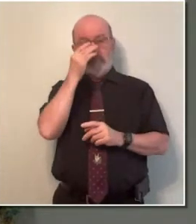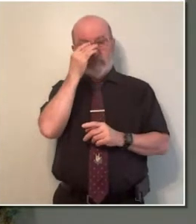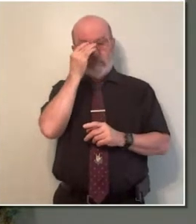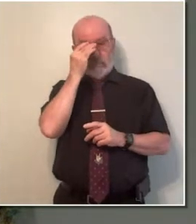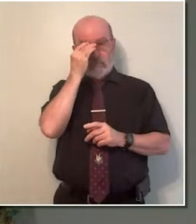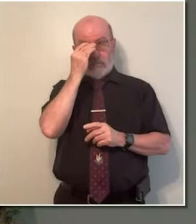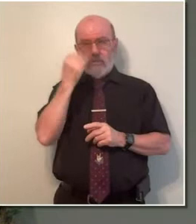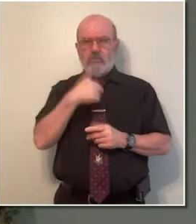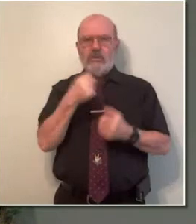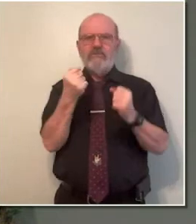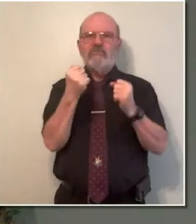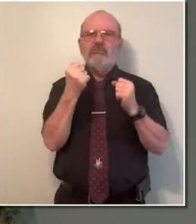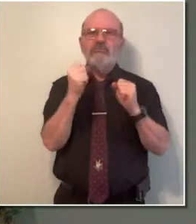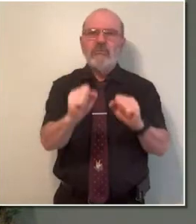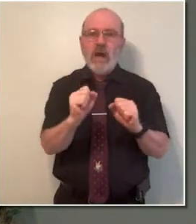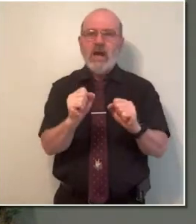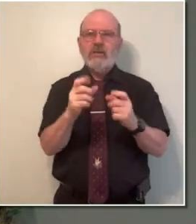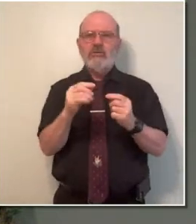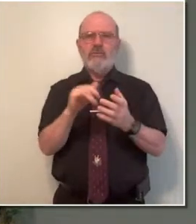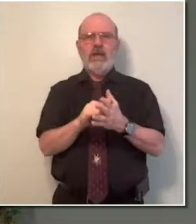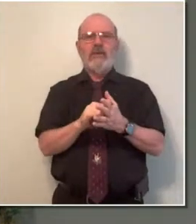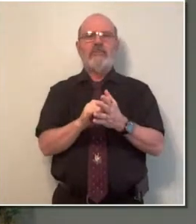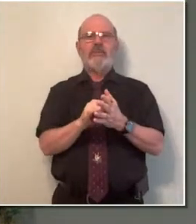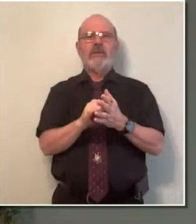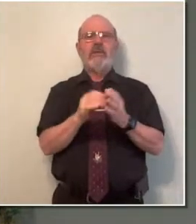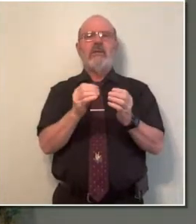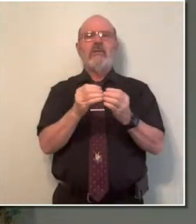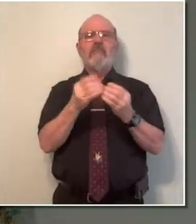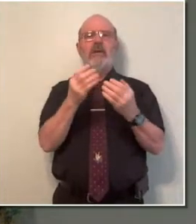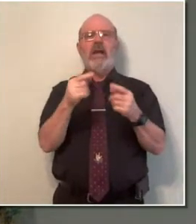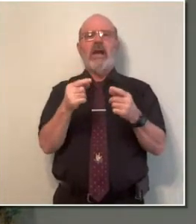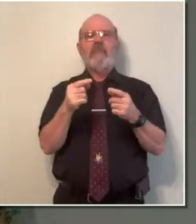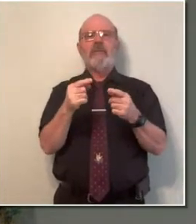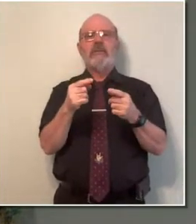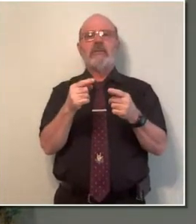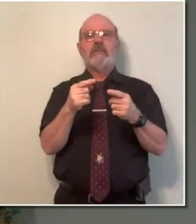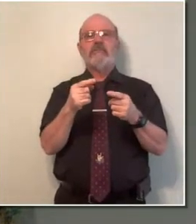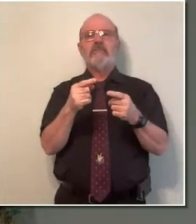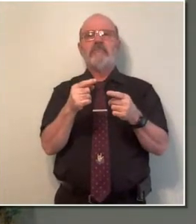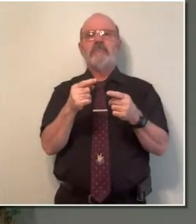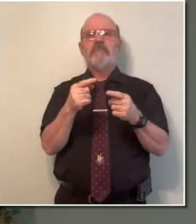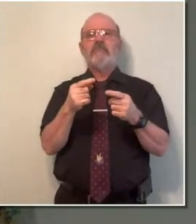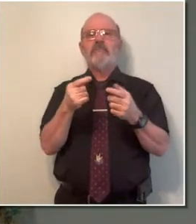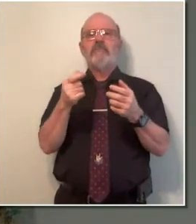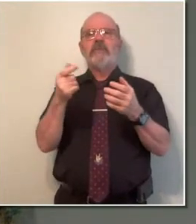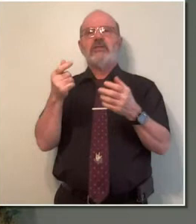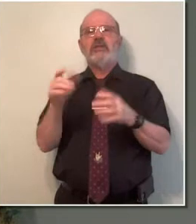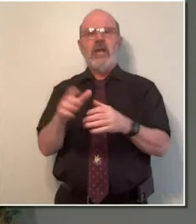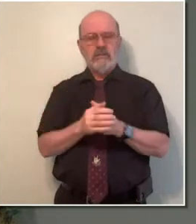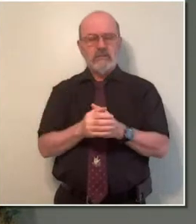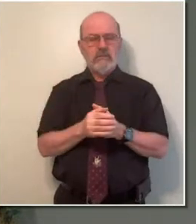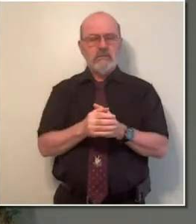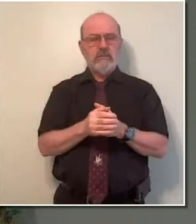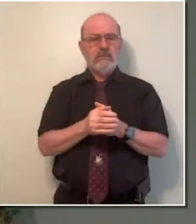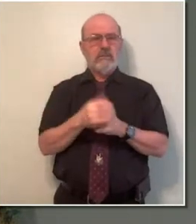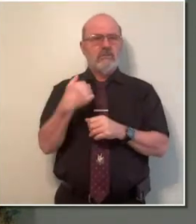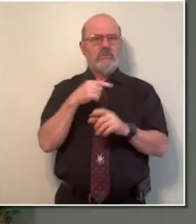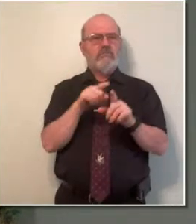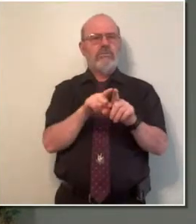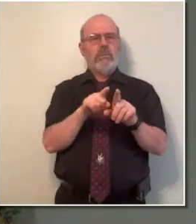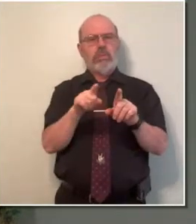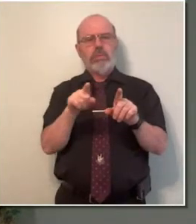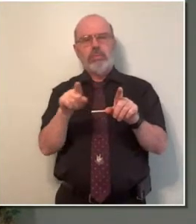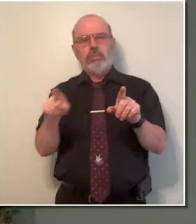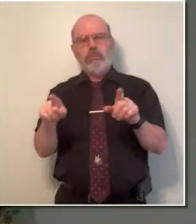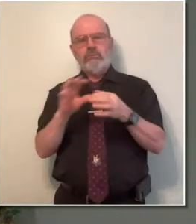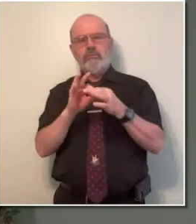tried to do that. It more happens as just a default, doesn't it? We kind of just stray a bit in our relationship with the Lord